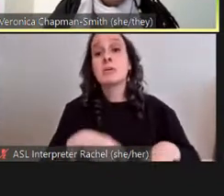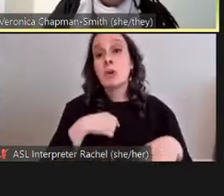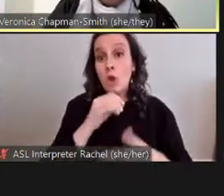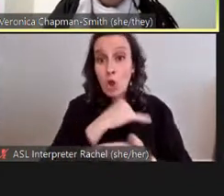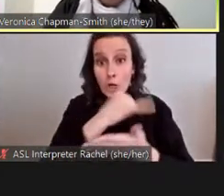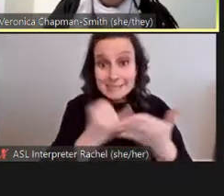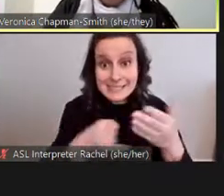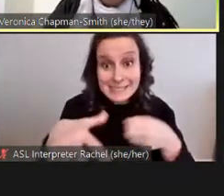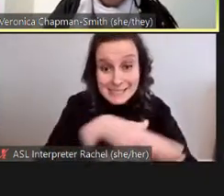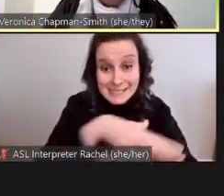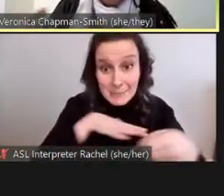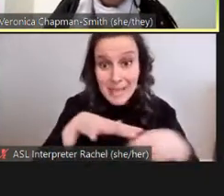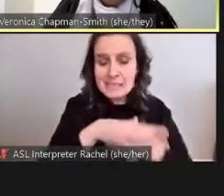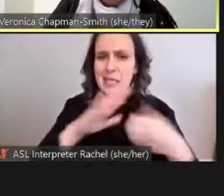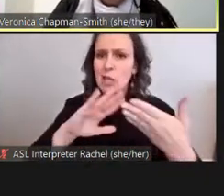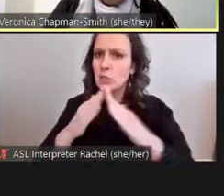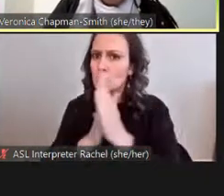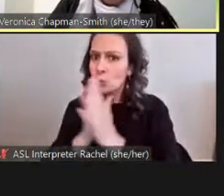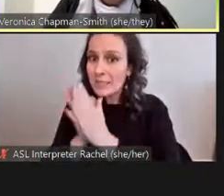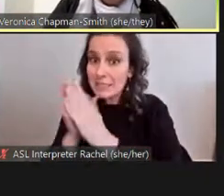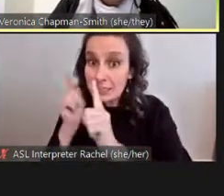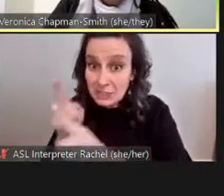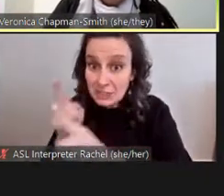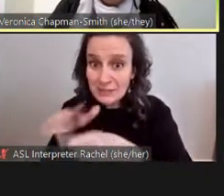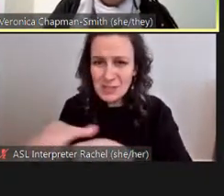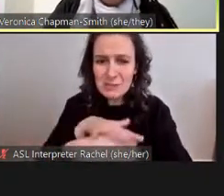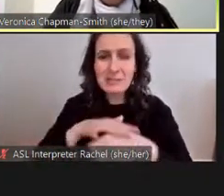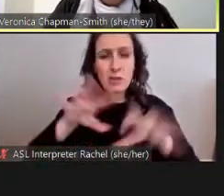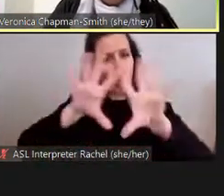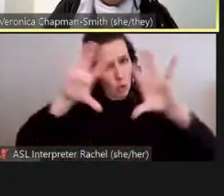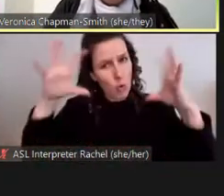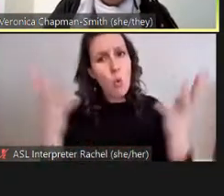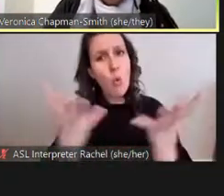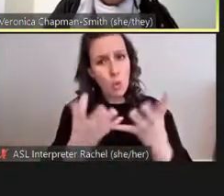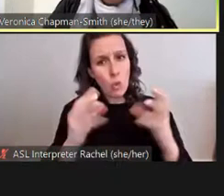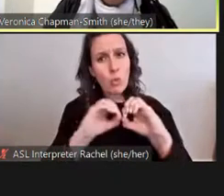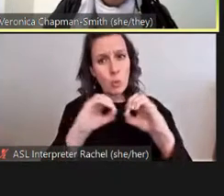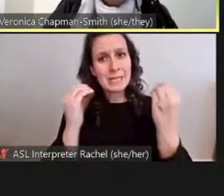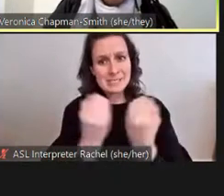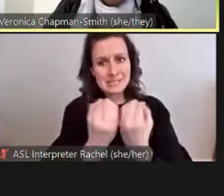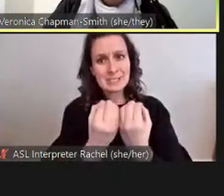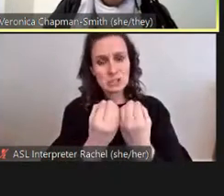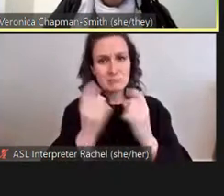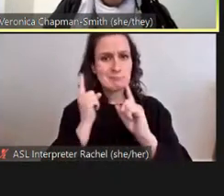initiative space. It is a whole organization endeavor.